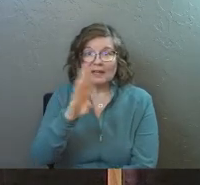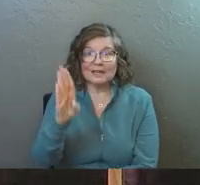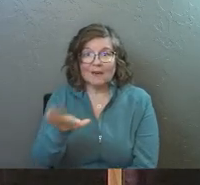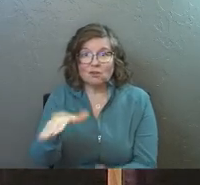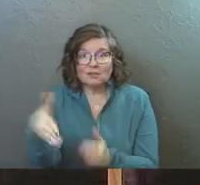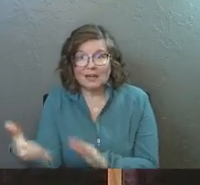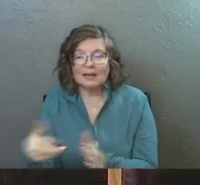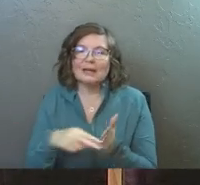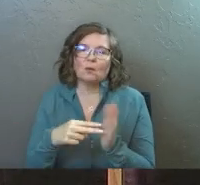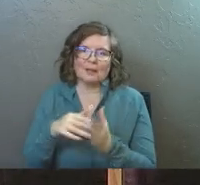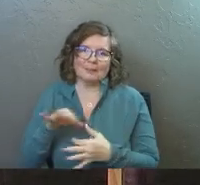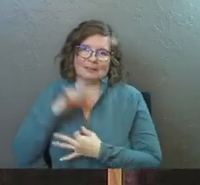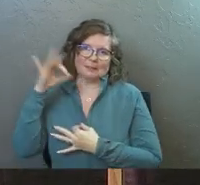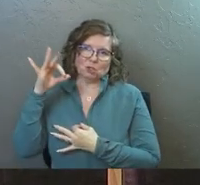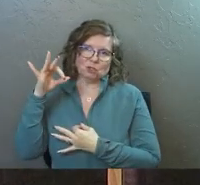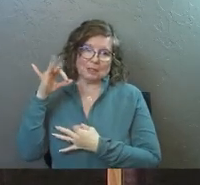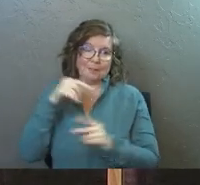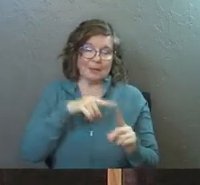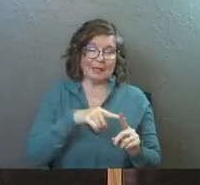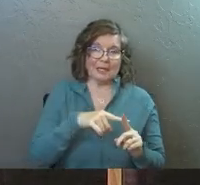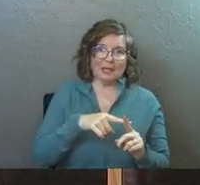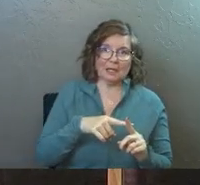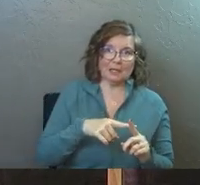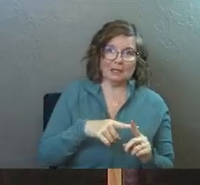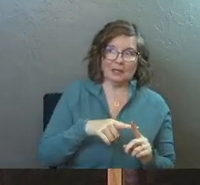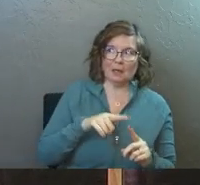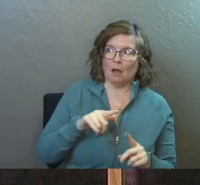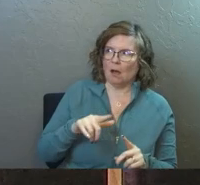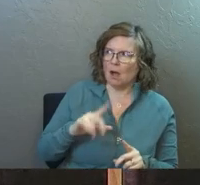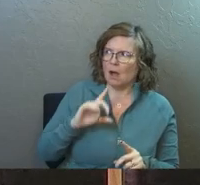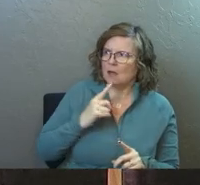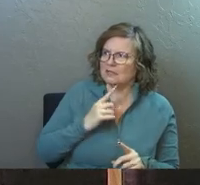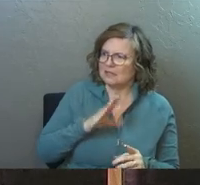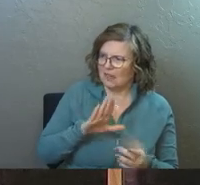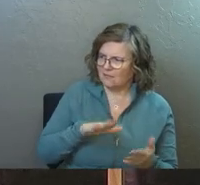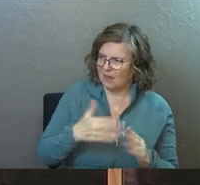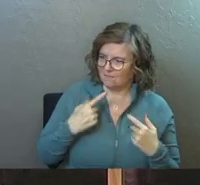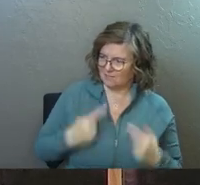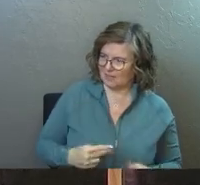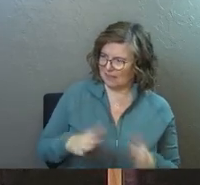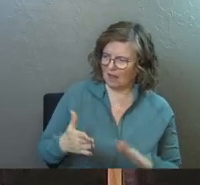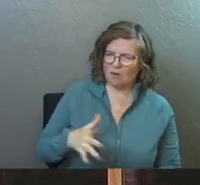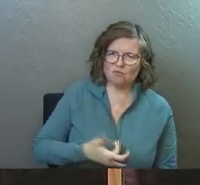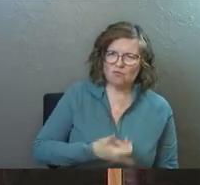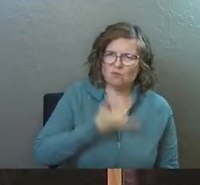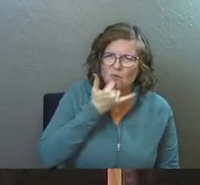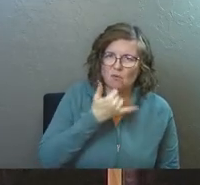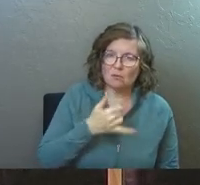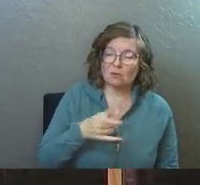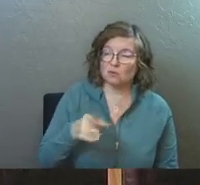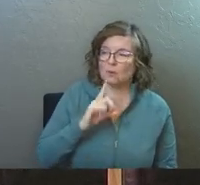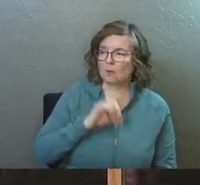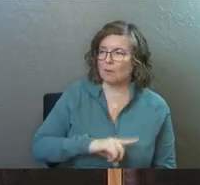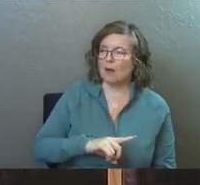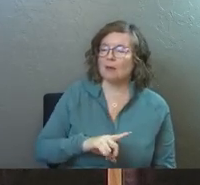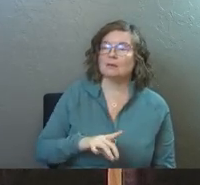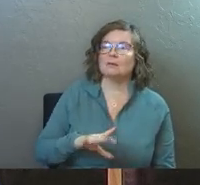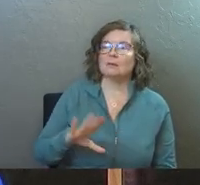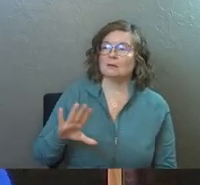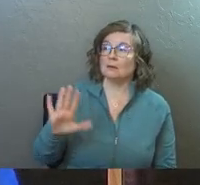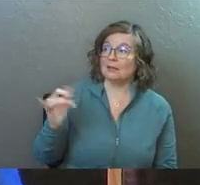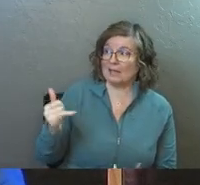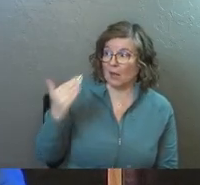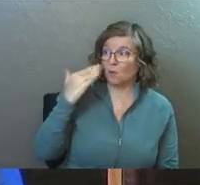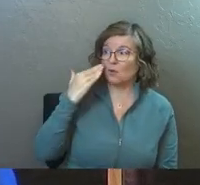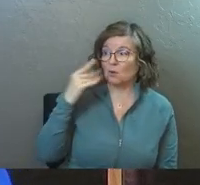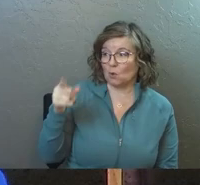never die. Now, he means spiritually, but they're about to take it as literal physical death. You're not even going to die. So they respond, verse 52.